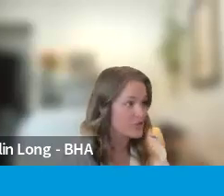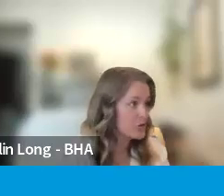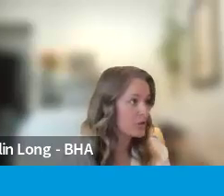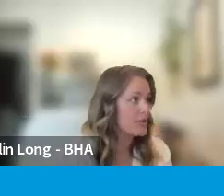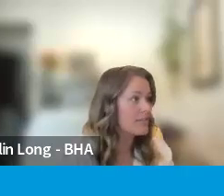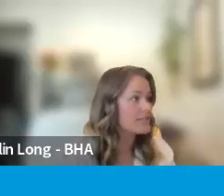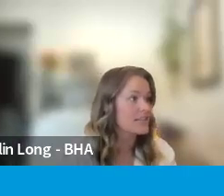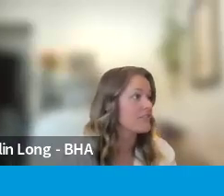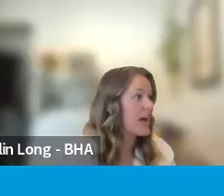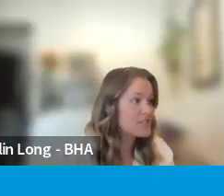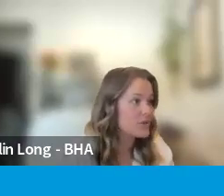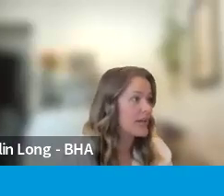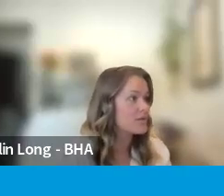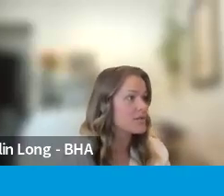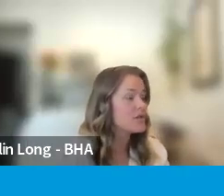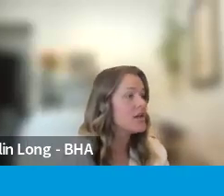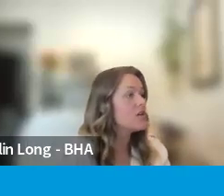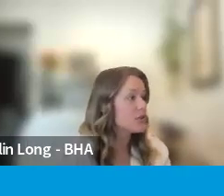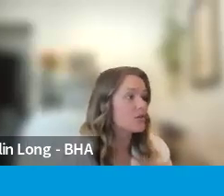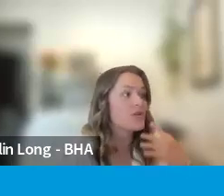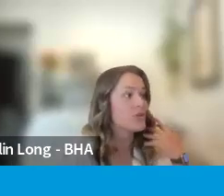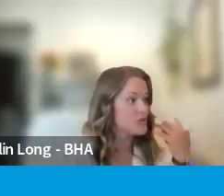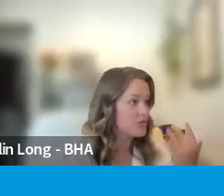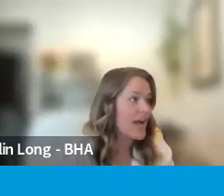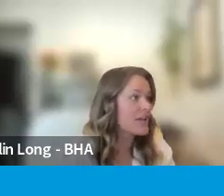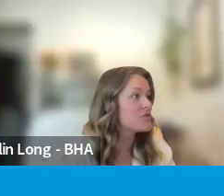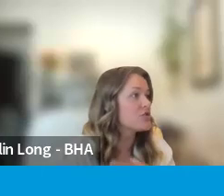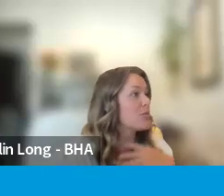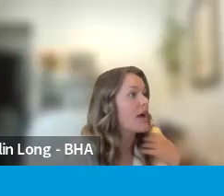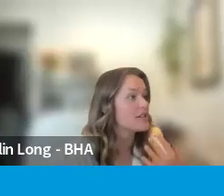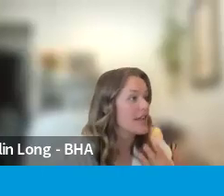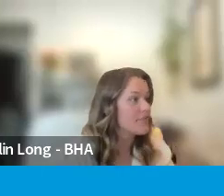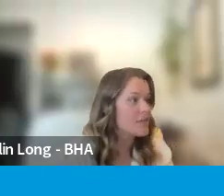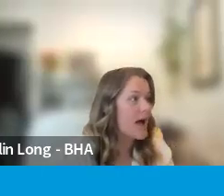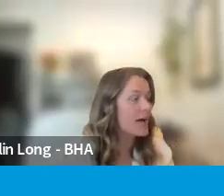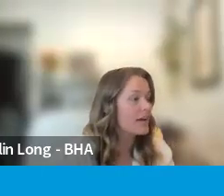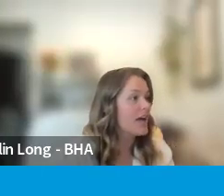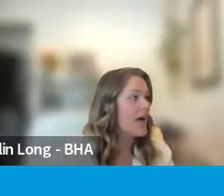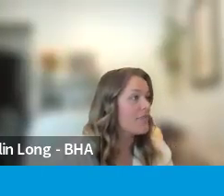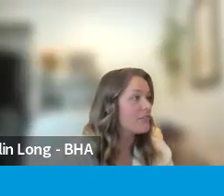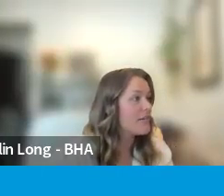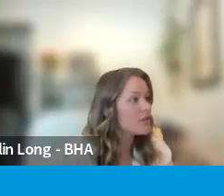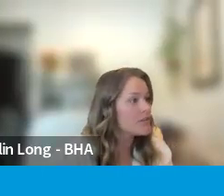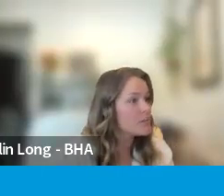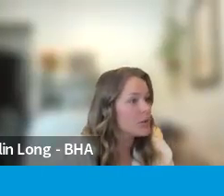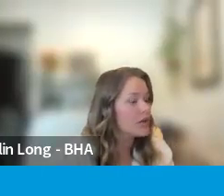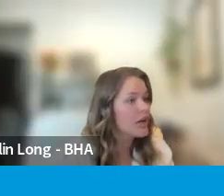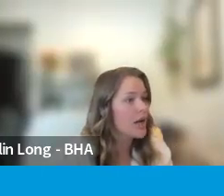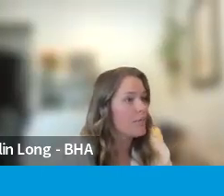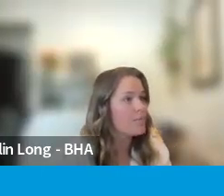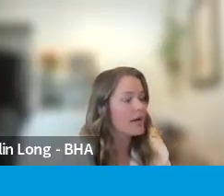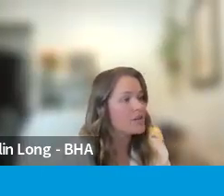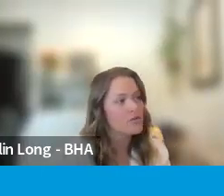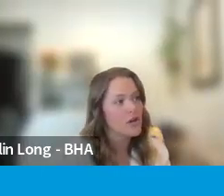know statutorily, this is an advisory council. So, you know, you do advise, you do provide us that feedback and that level of